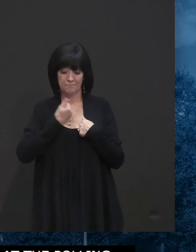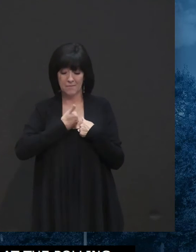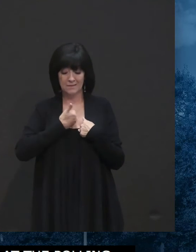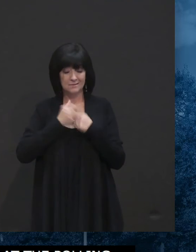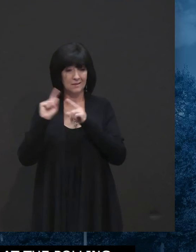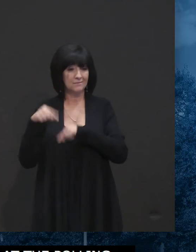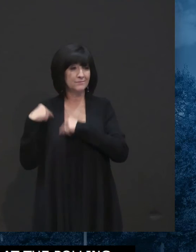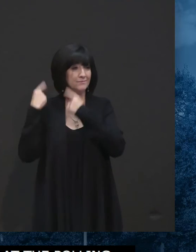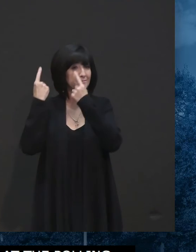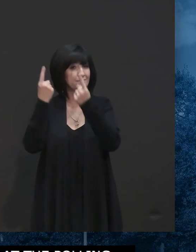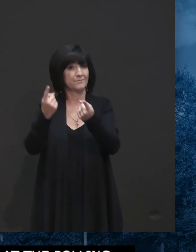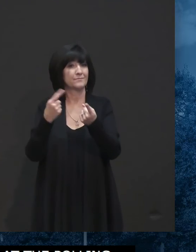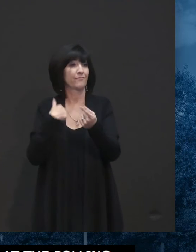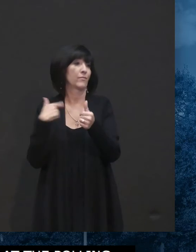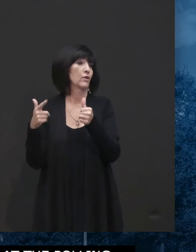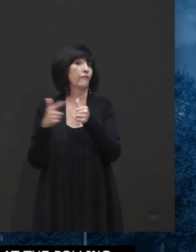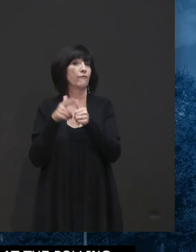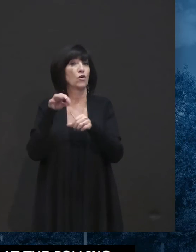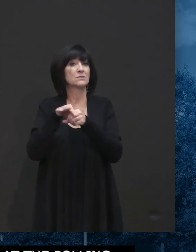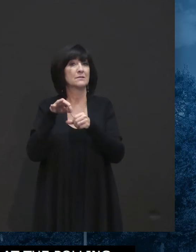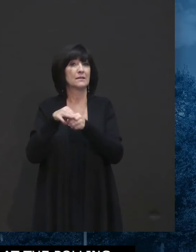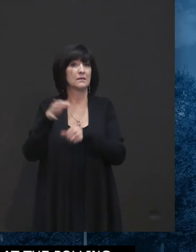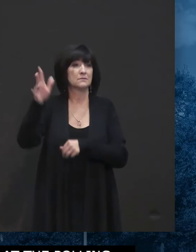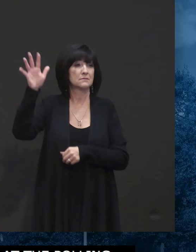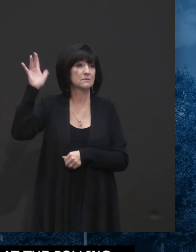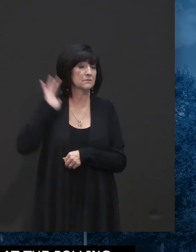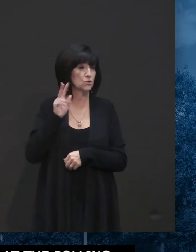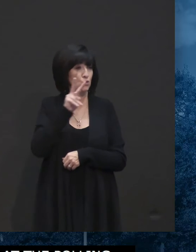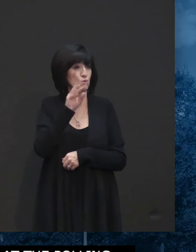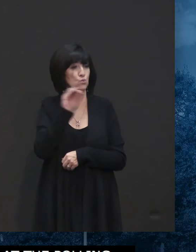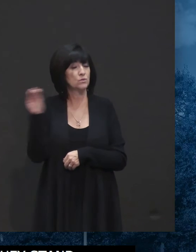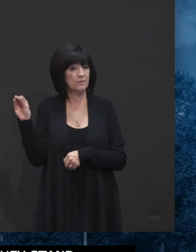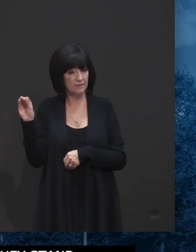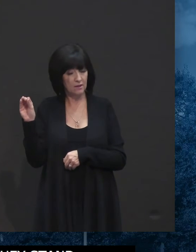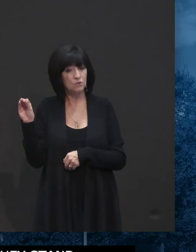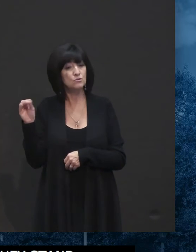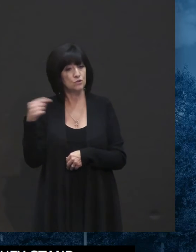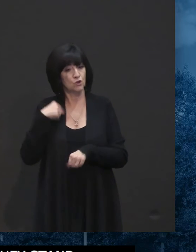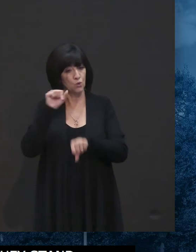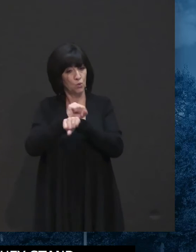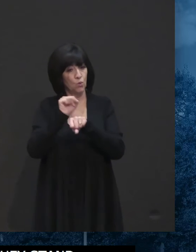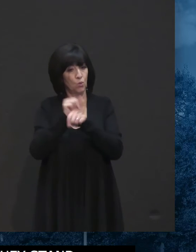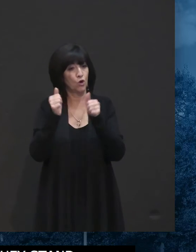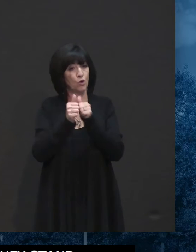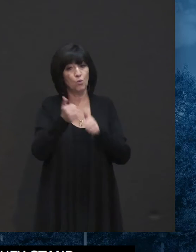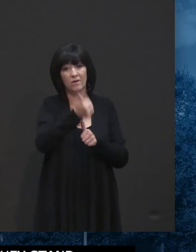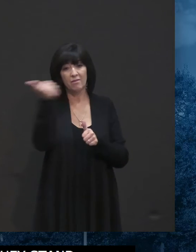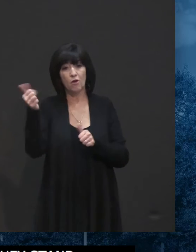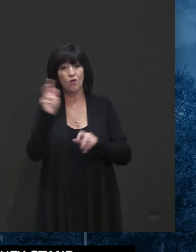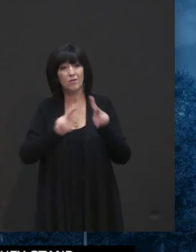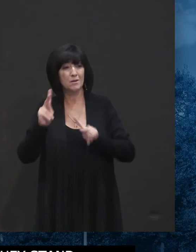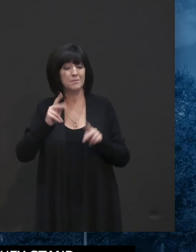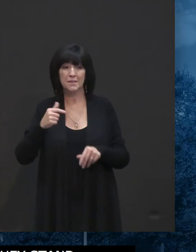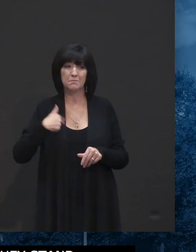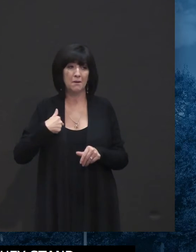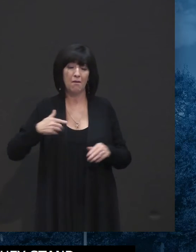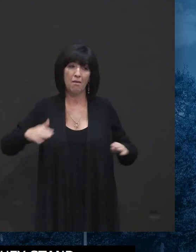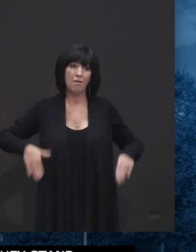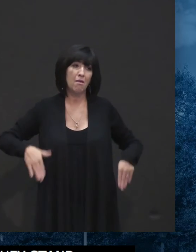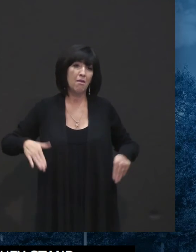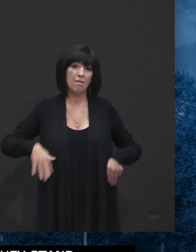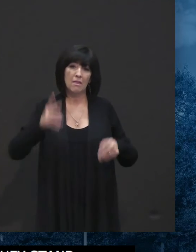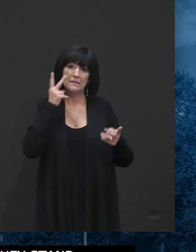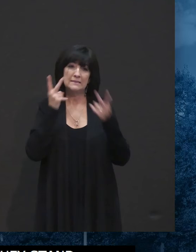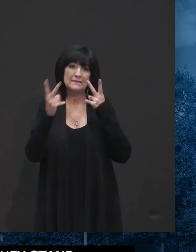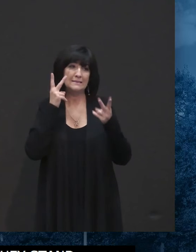my first election in 2000, and then working with other candidates before that. I've never really seen that. We see it